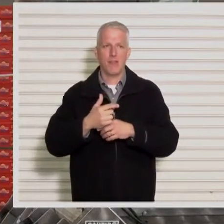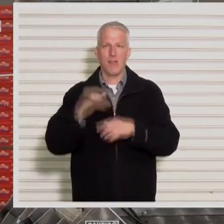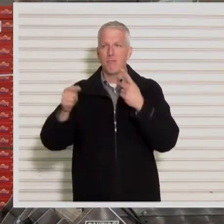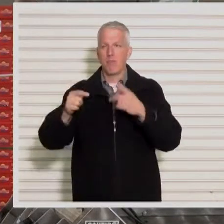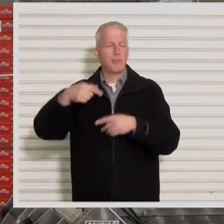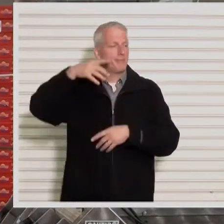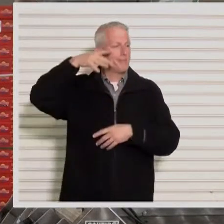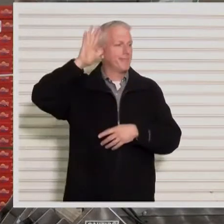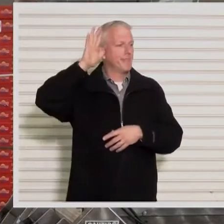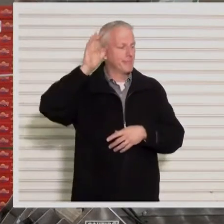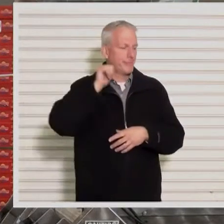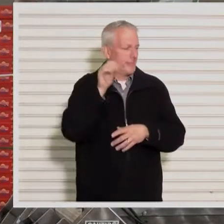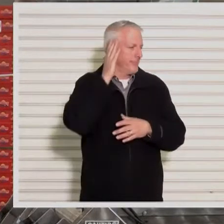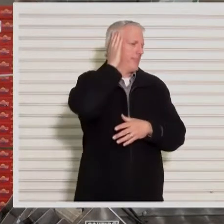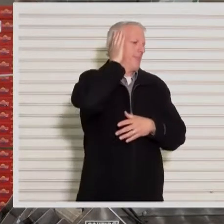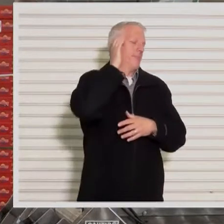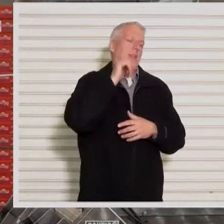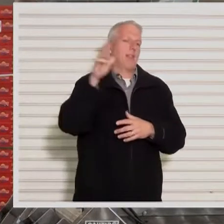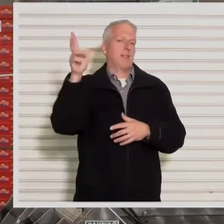closed ears,